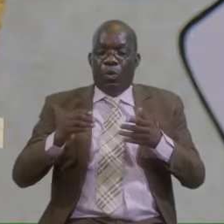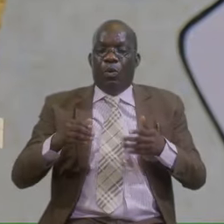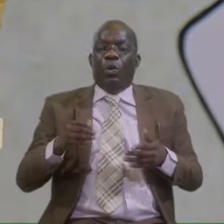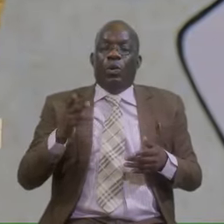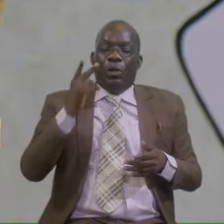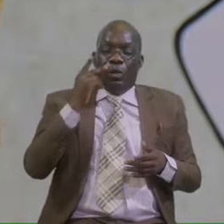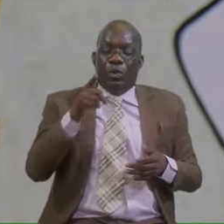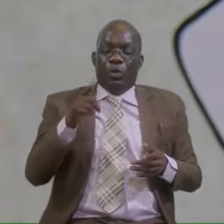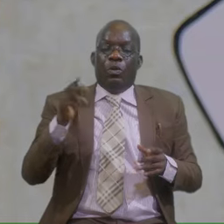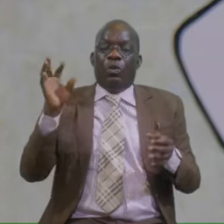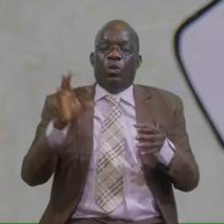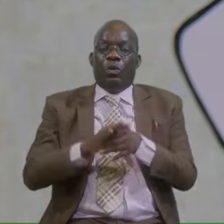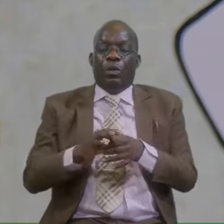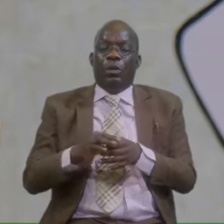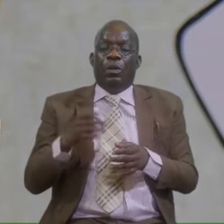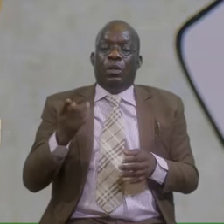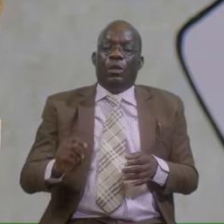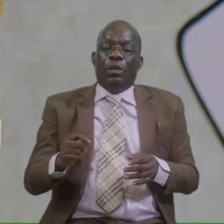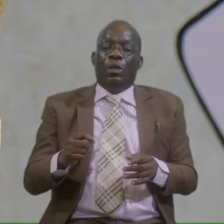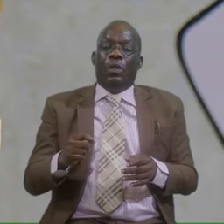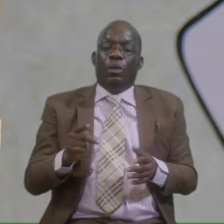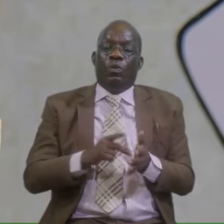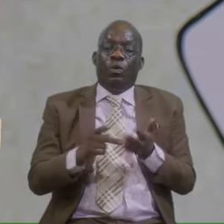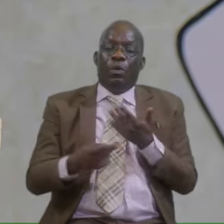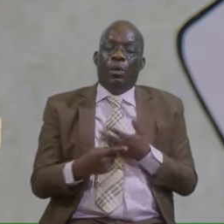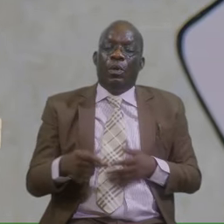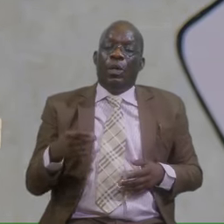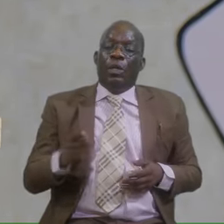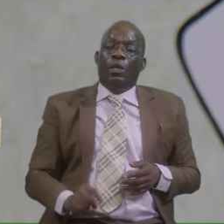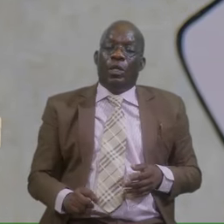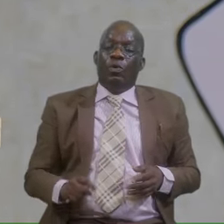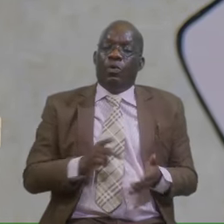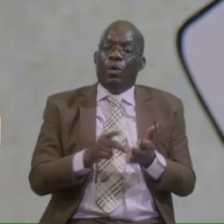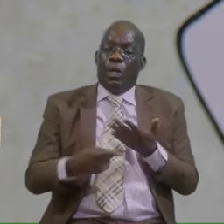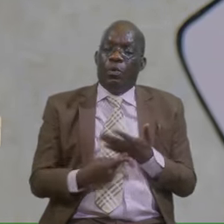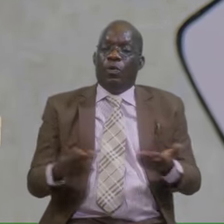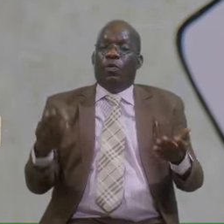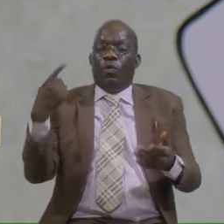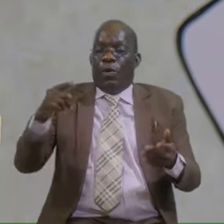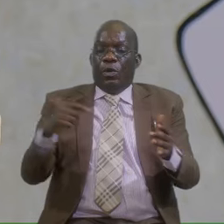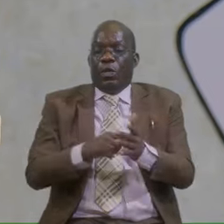The Alpha Locations Believers Banquet on Sunday, 3rd March